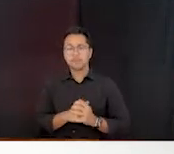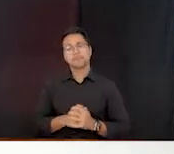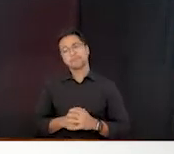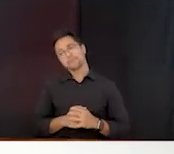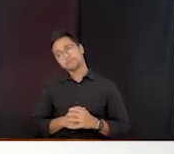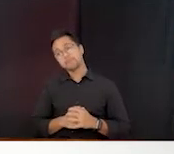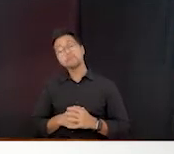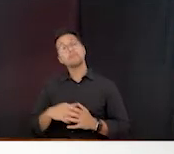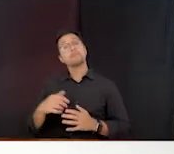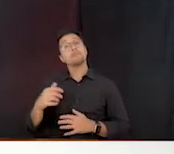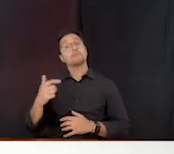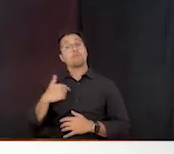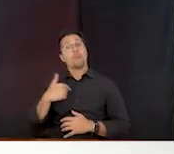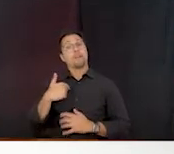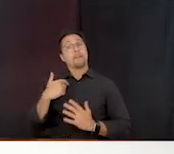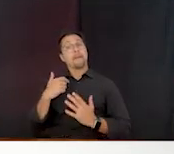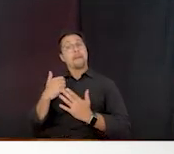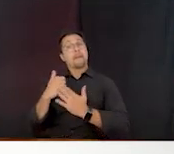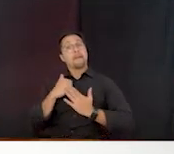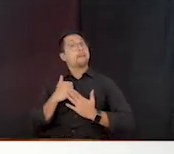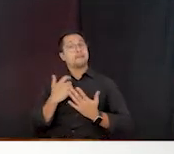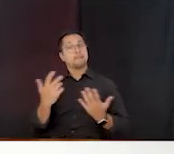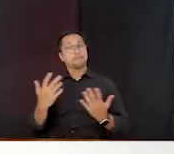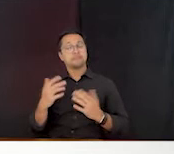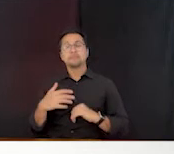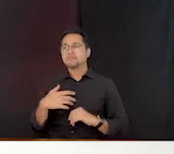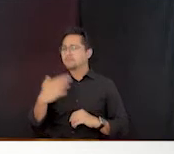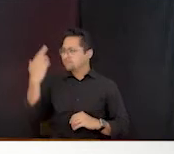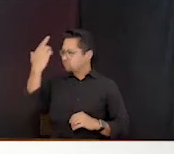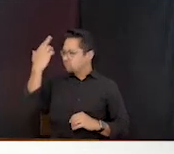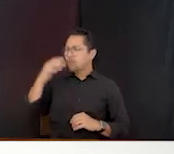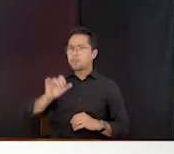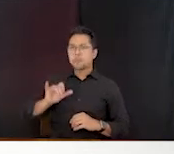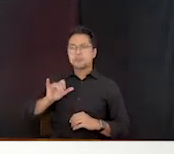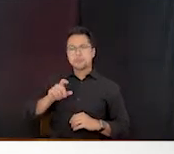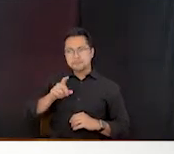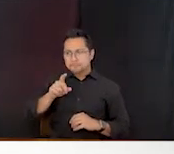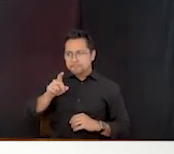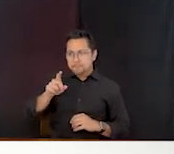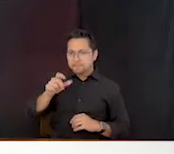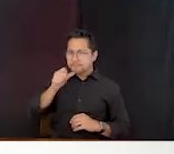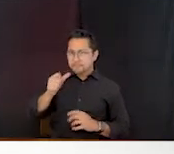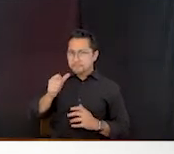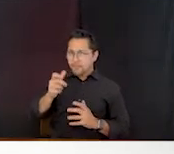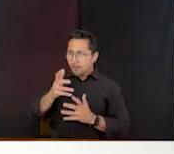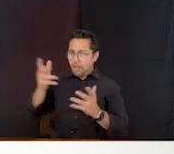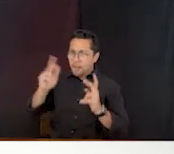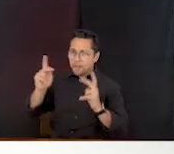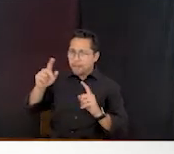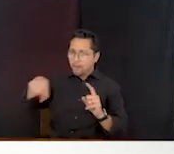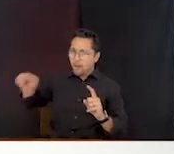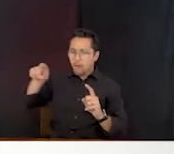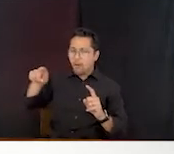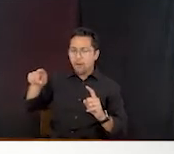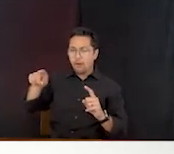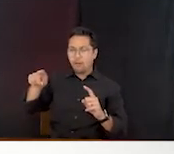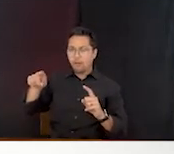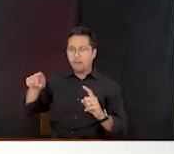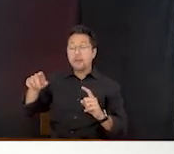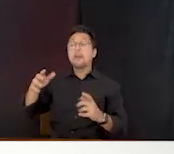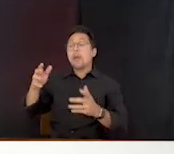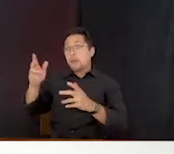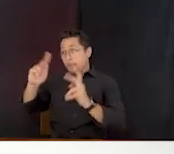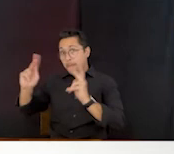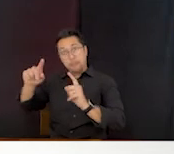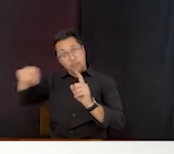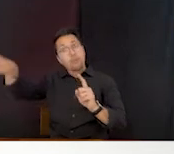And what was helpful for me was to realize that a lot of people are also not comfortable with reaching out to people. And so